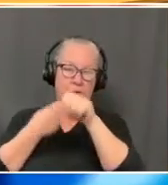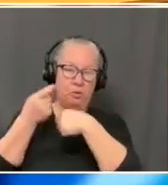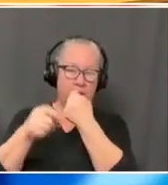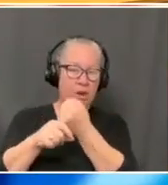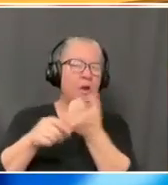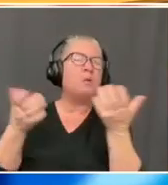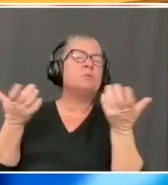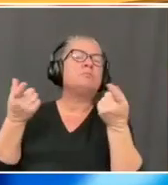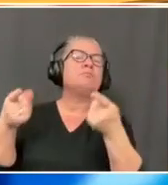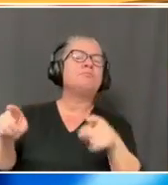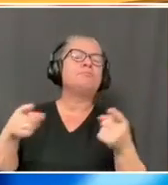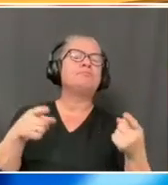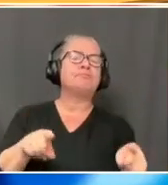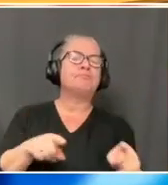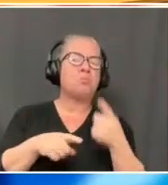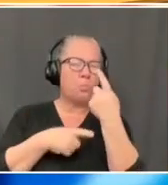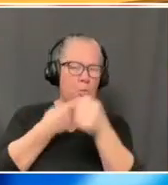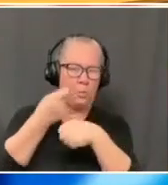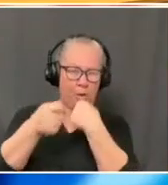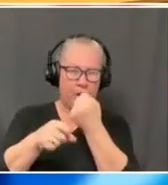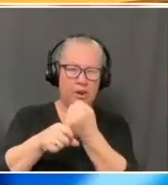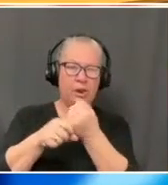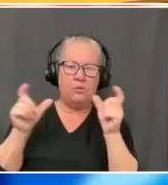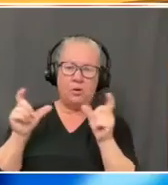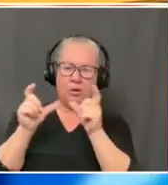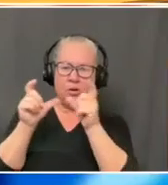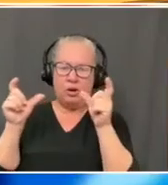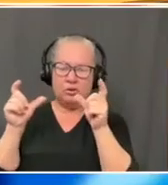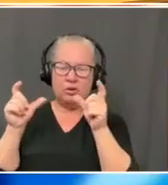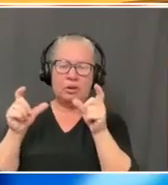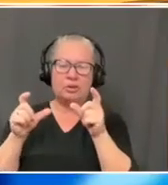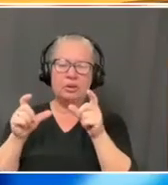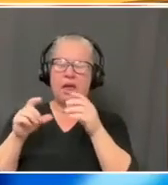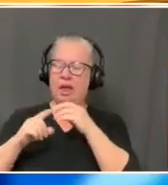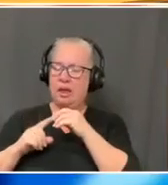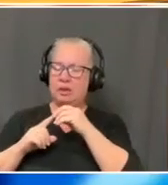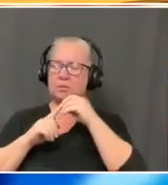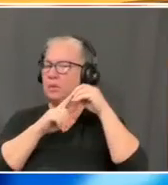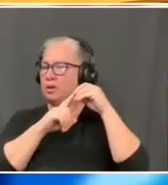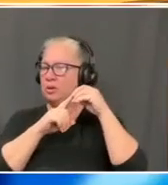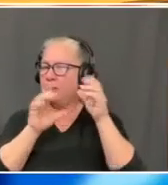year's view of the contracts, and especially major contracts, right?